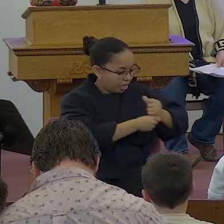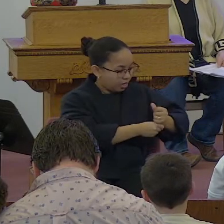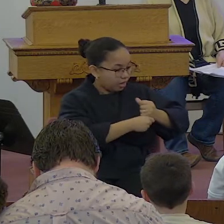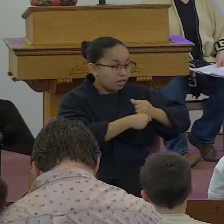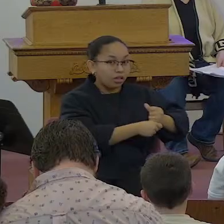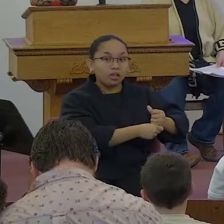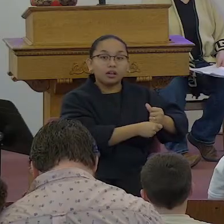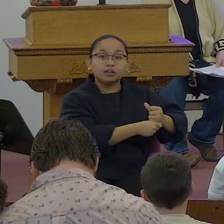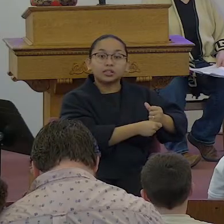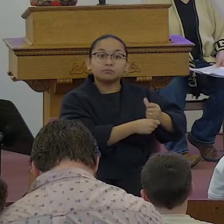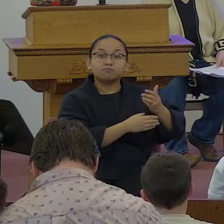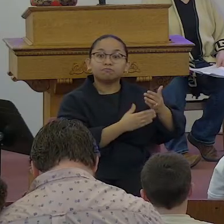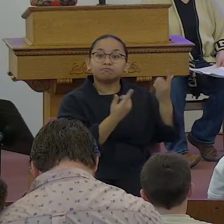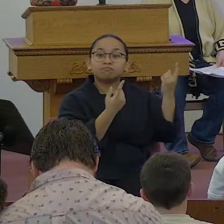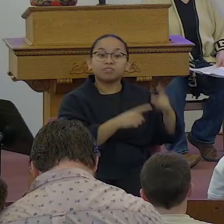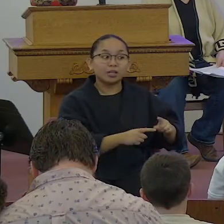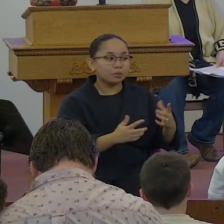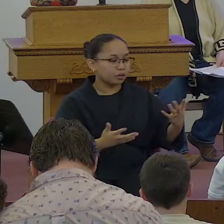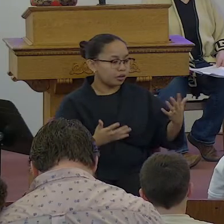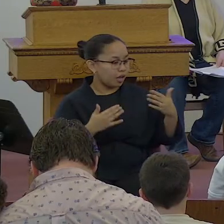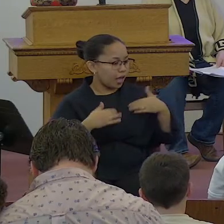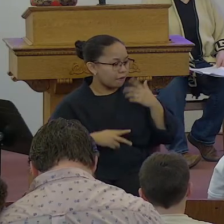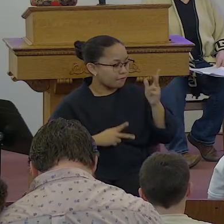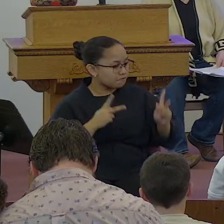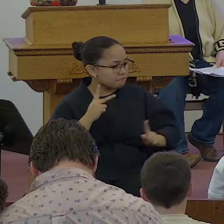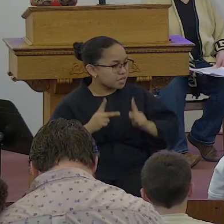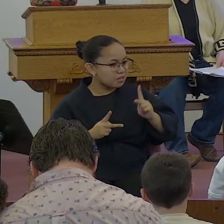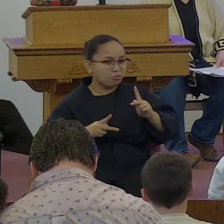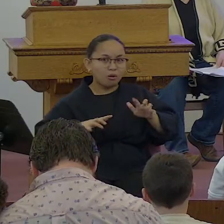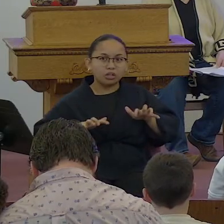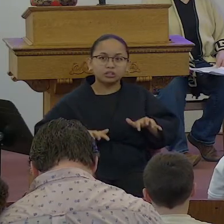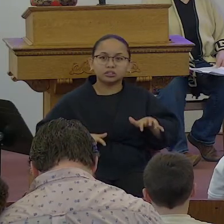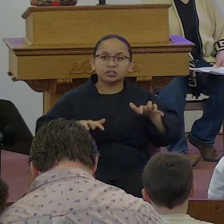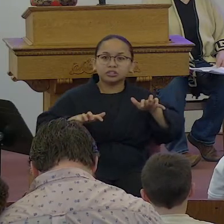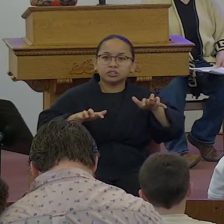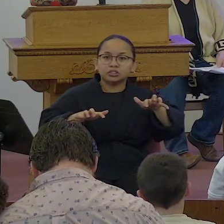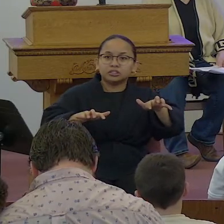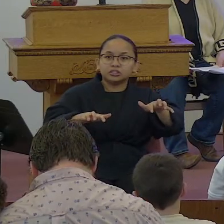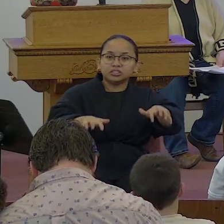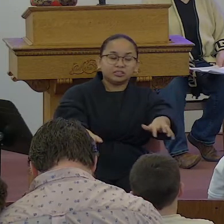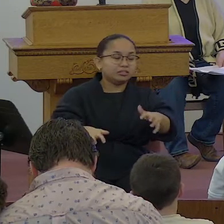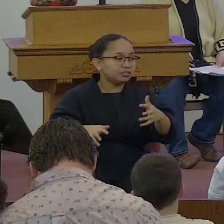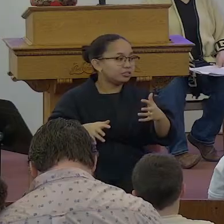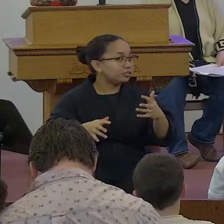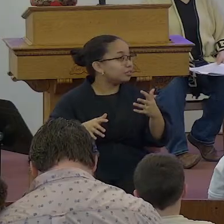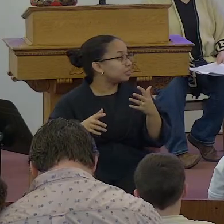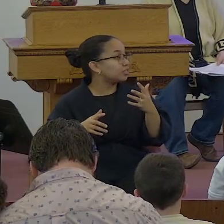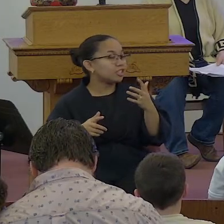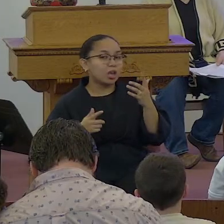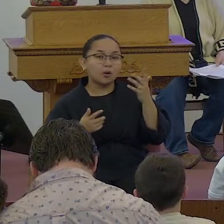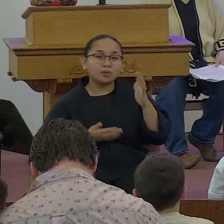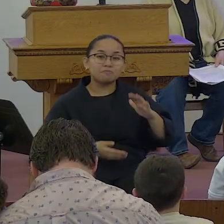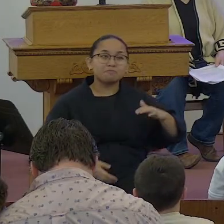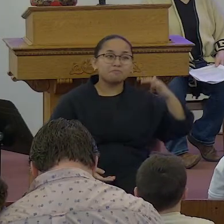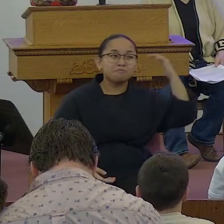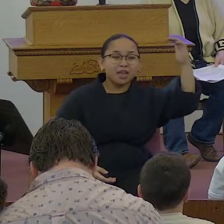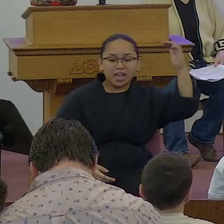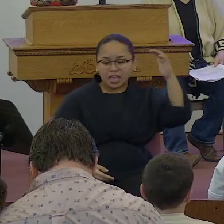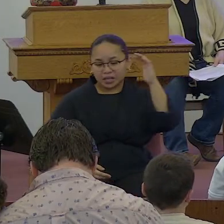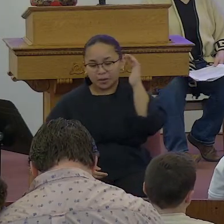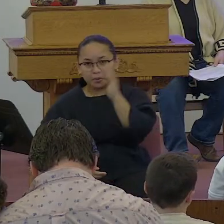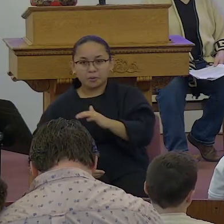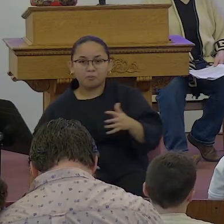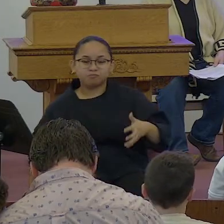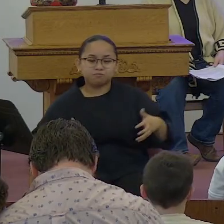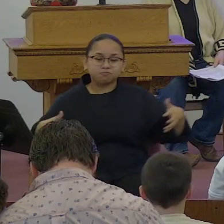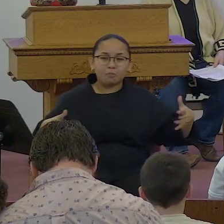thing you know, there were folks everywhere. Big folks and little folks, fat